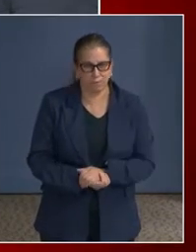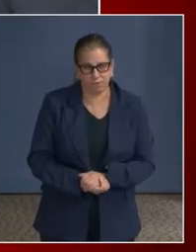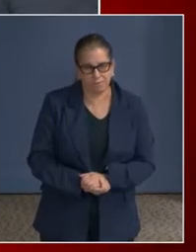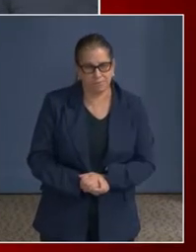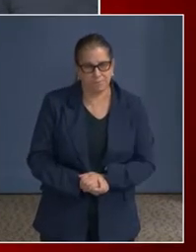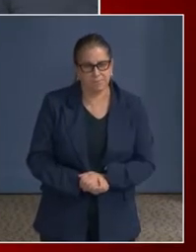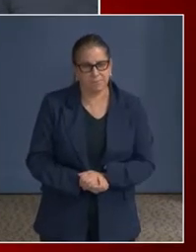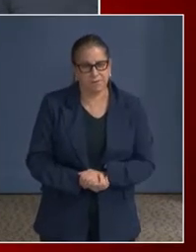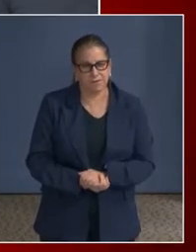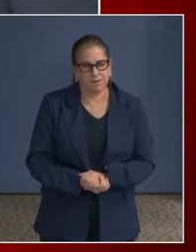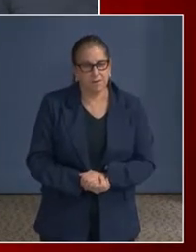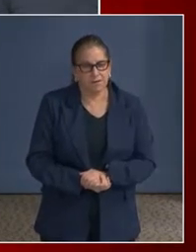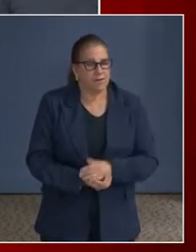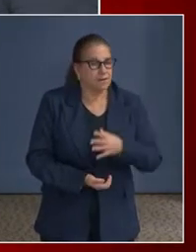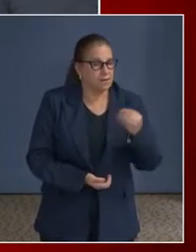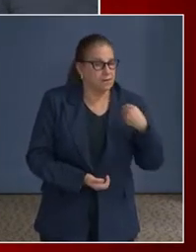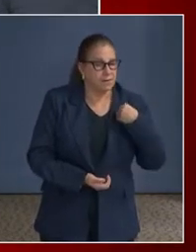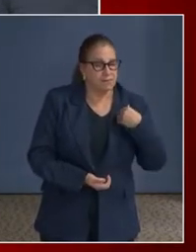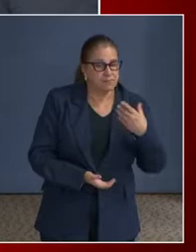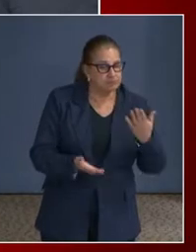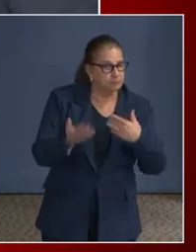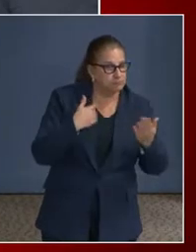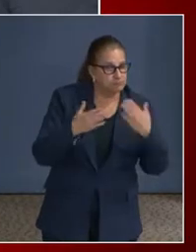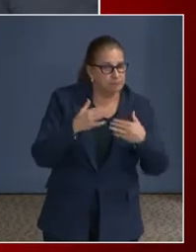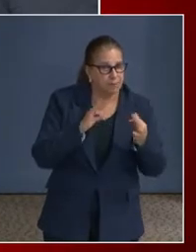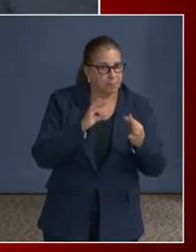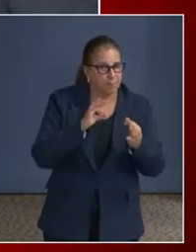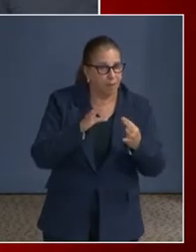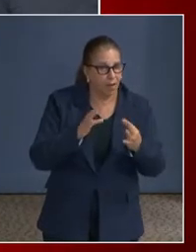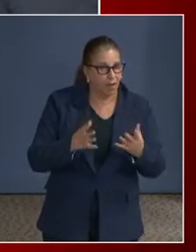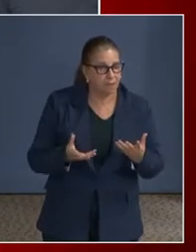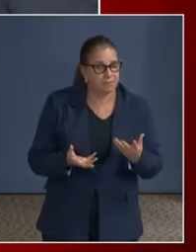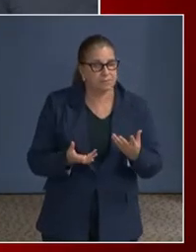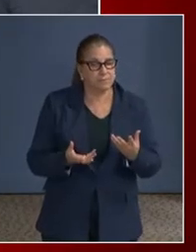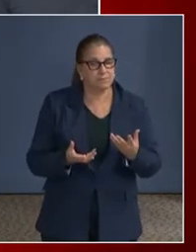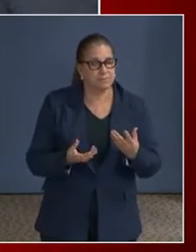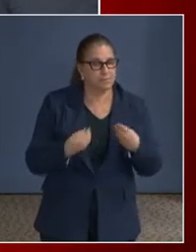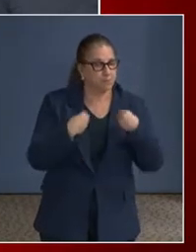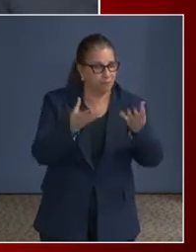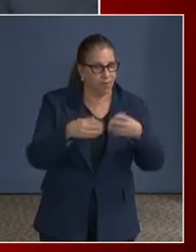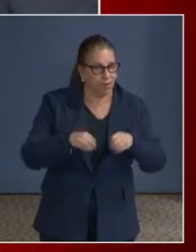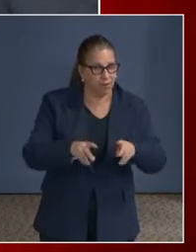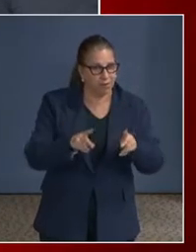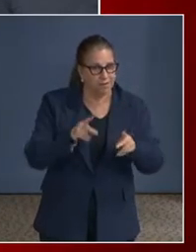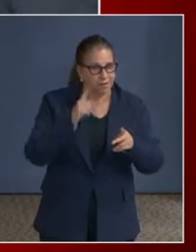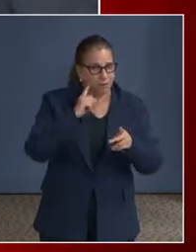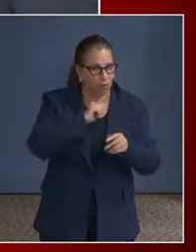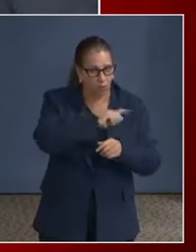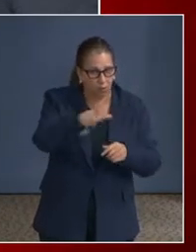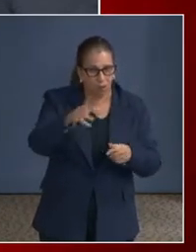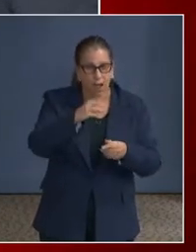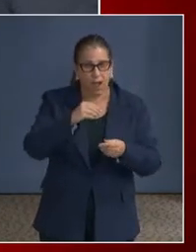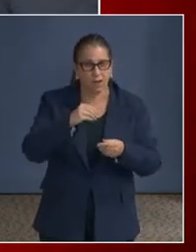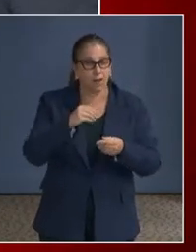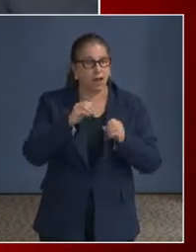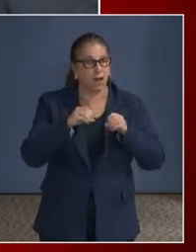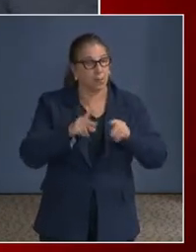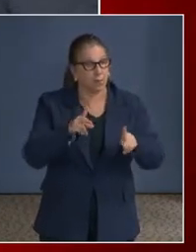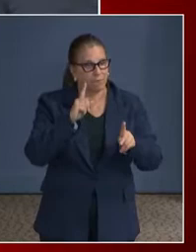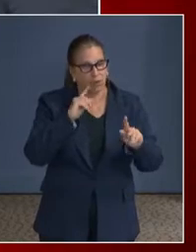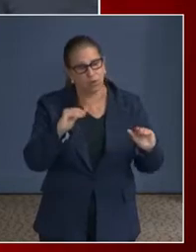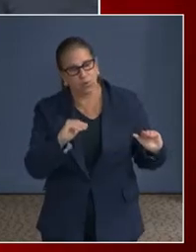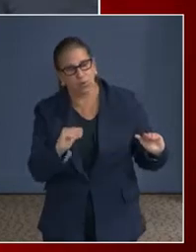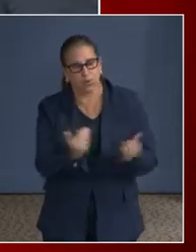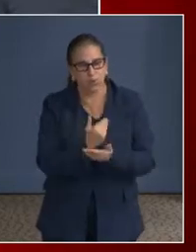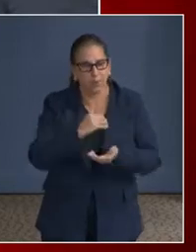So I think it actually gives us a really great opportunity to see how we can continue to be collaborative so that we all can take action towards improving maternal